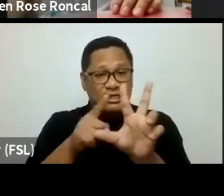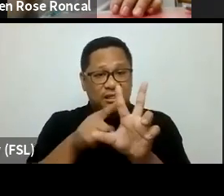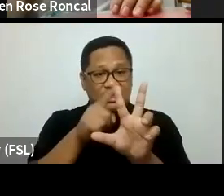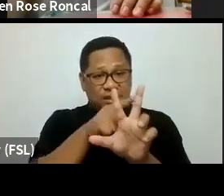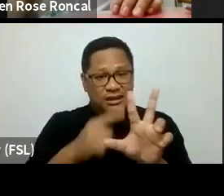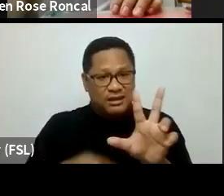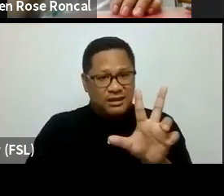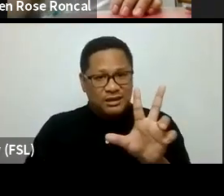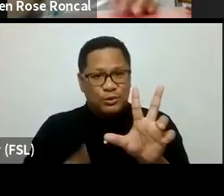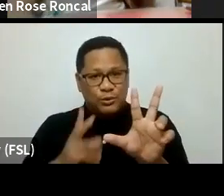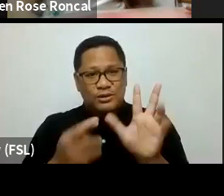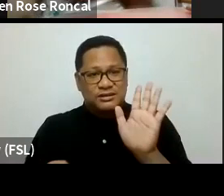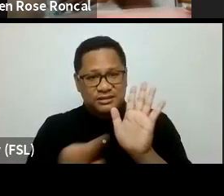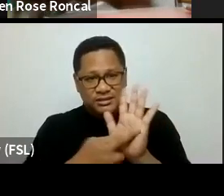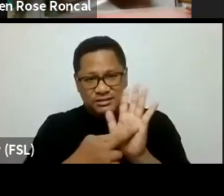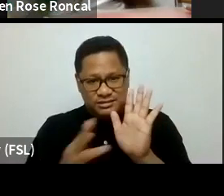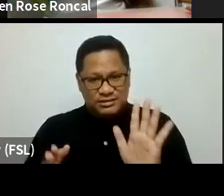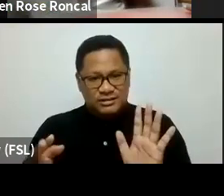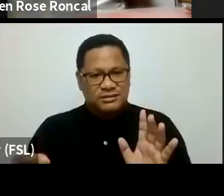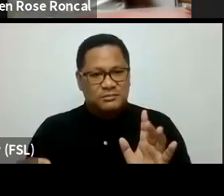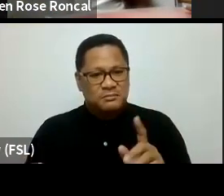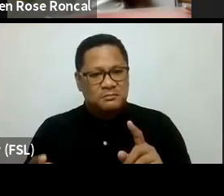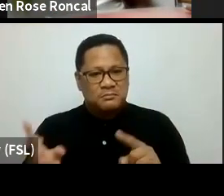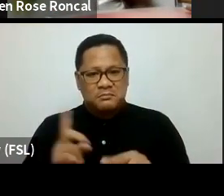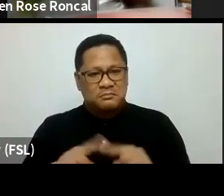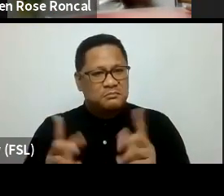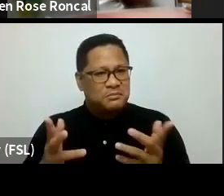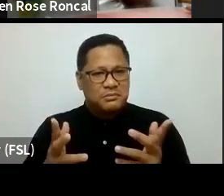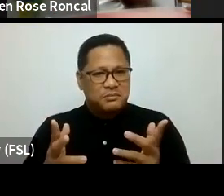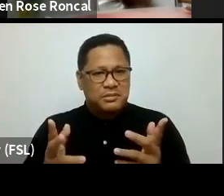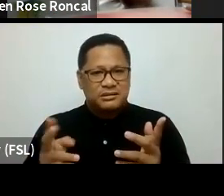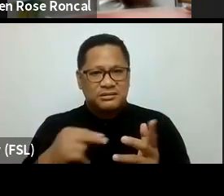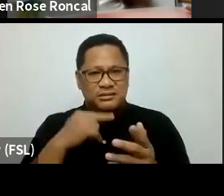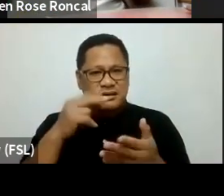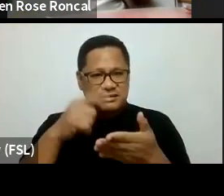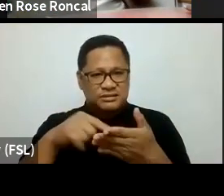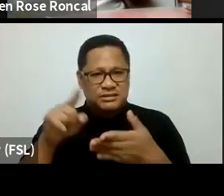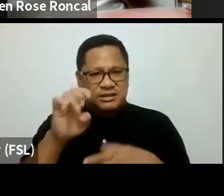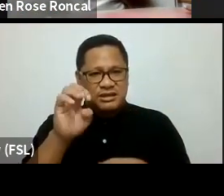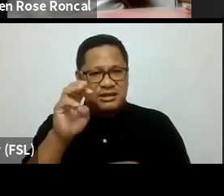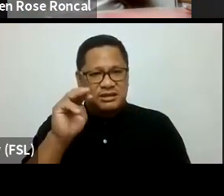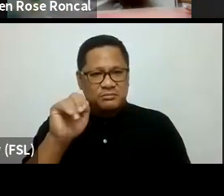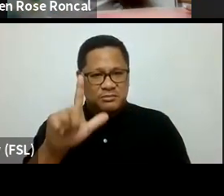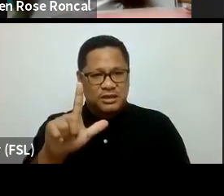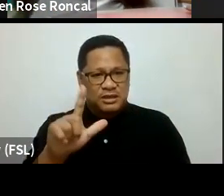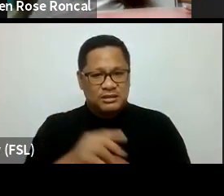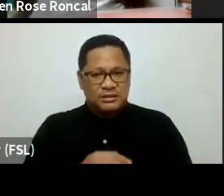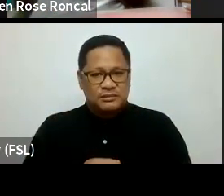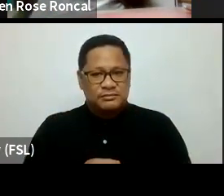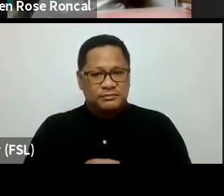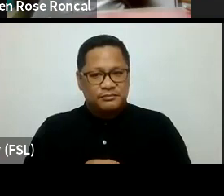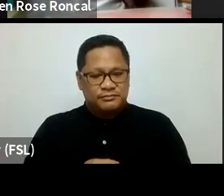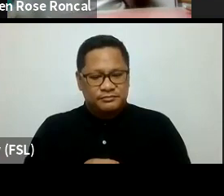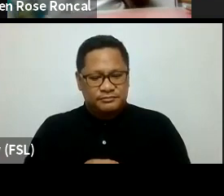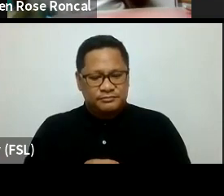only three or four registered, but they did not check the email. Mm-hmm. And